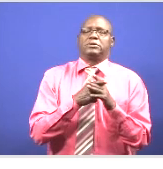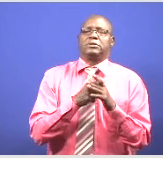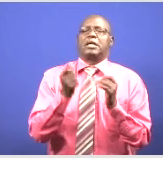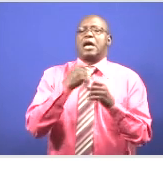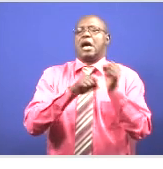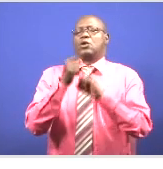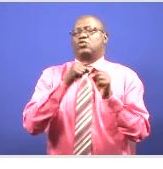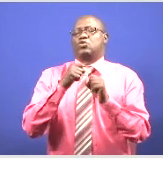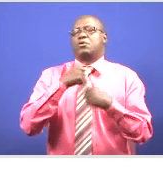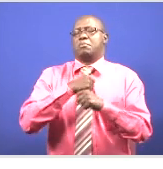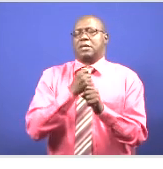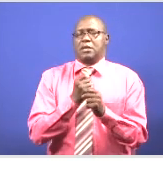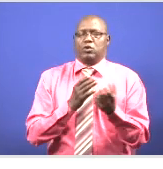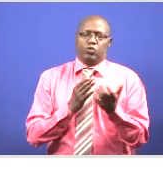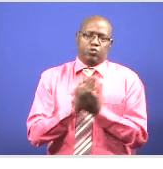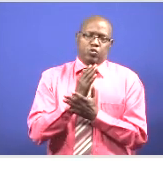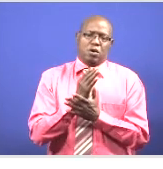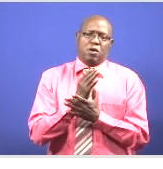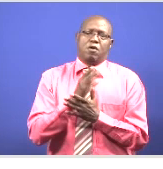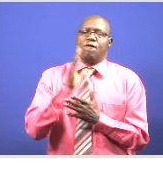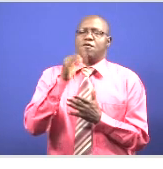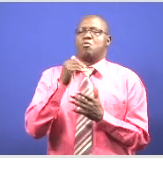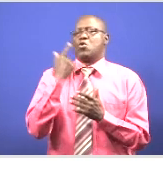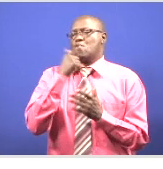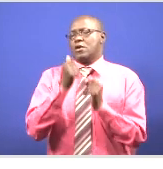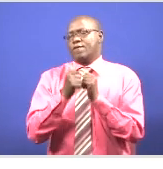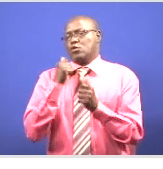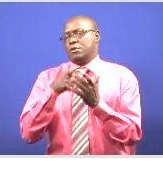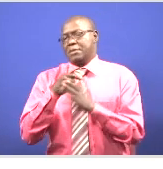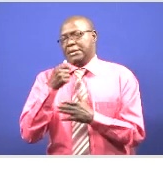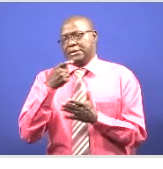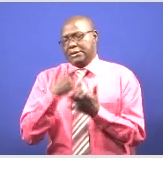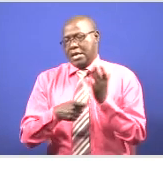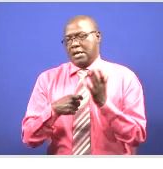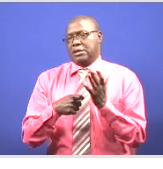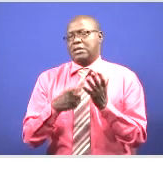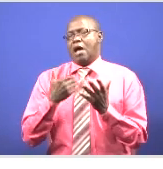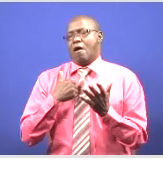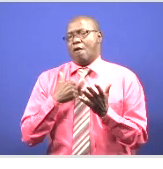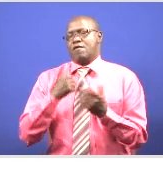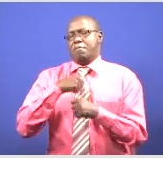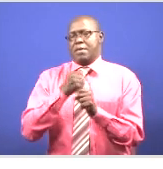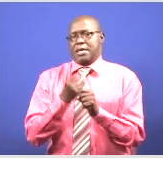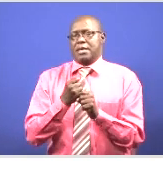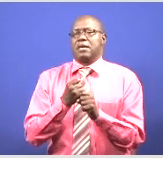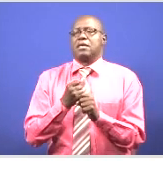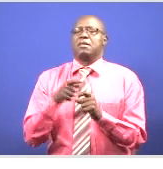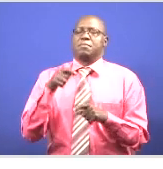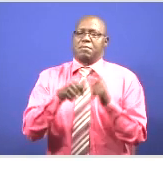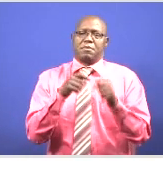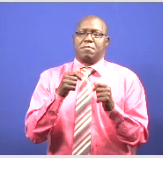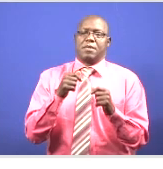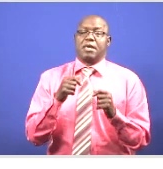curbed tax evasion. So what you're seeing now is just, actually things may get even more